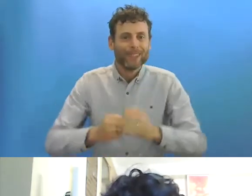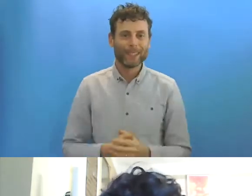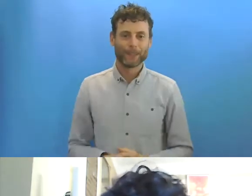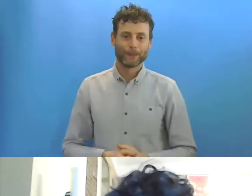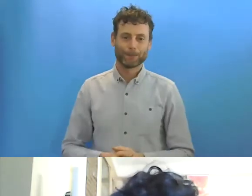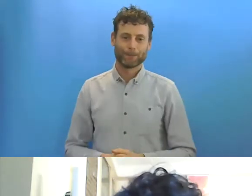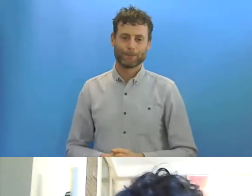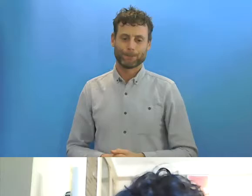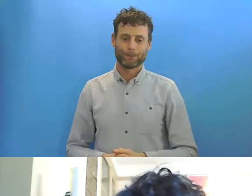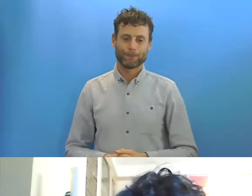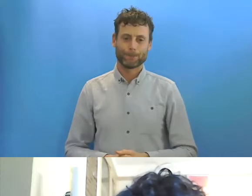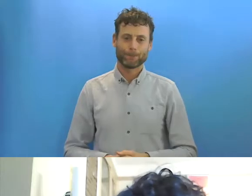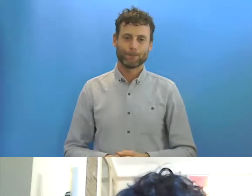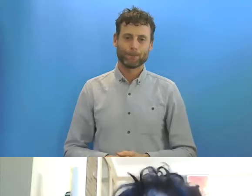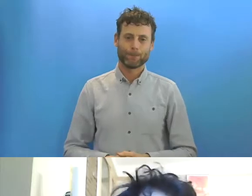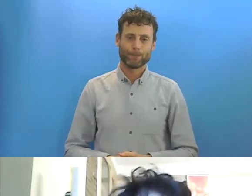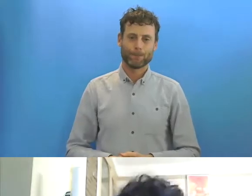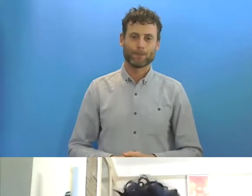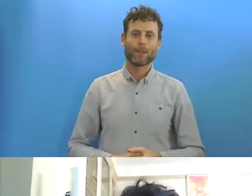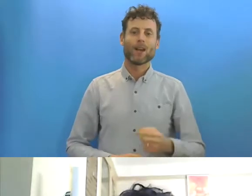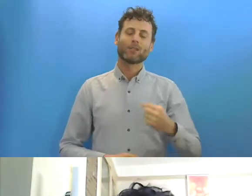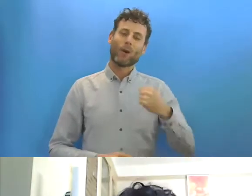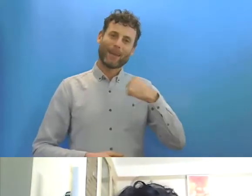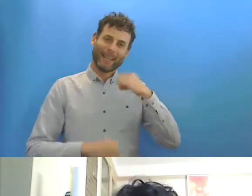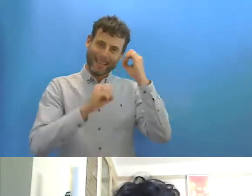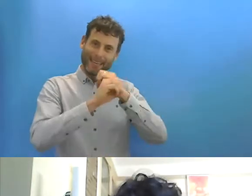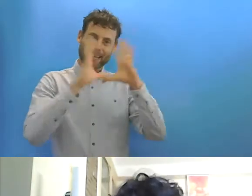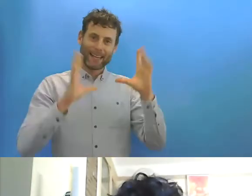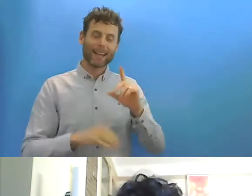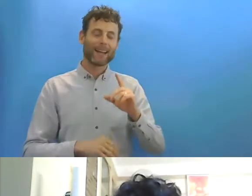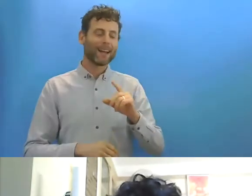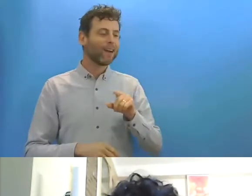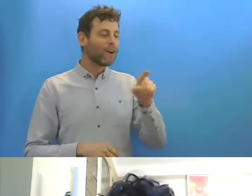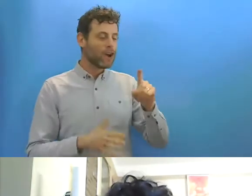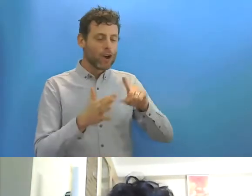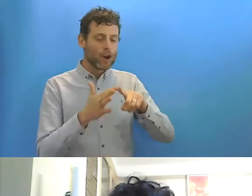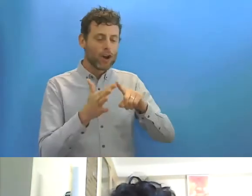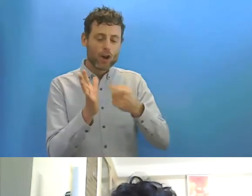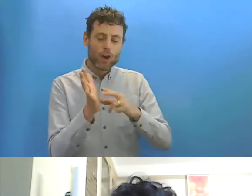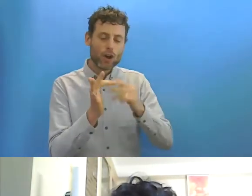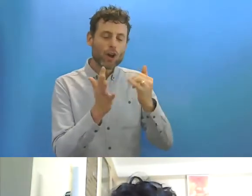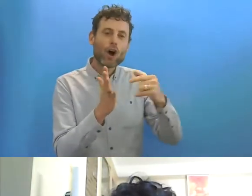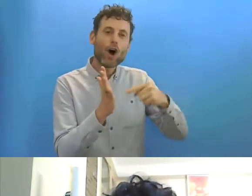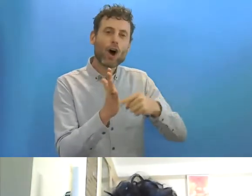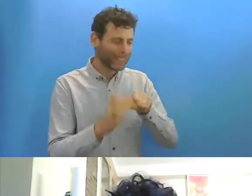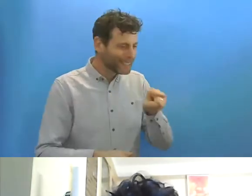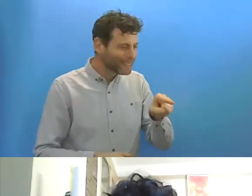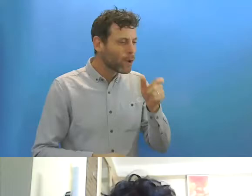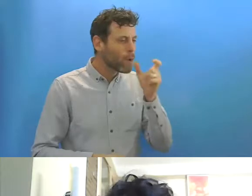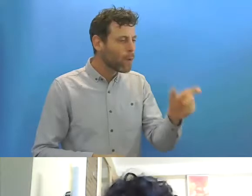I associate it with the importance of being earnest, which is the book. So all in my head, I get handbag going off.